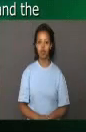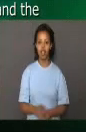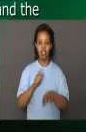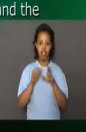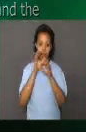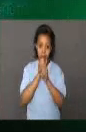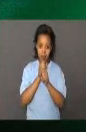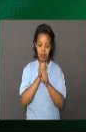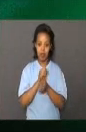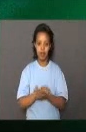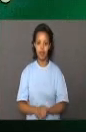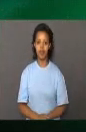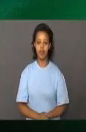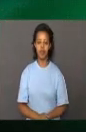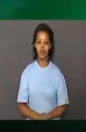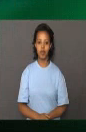Time's up!